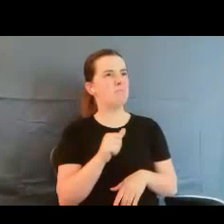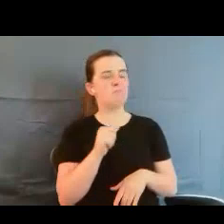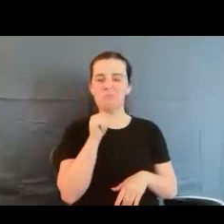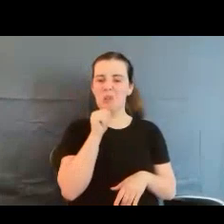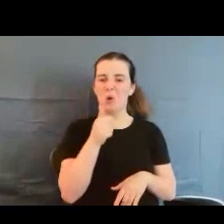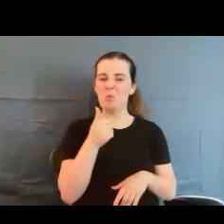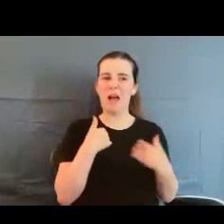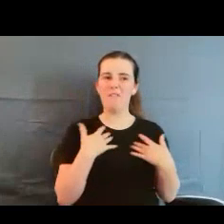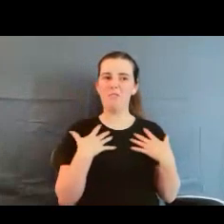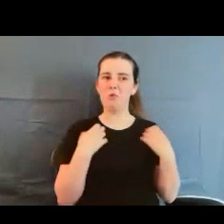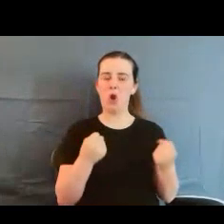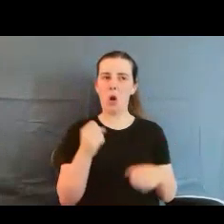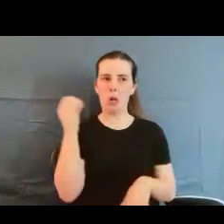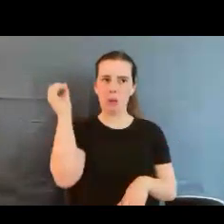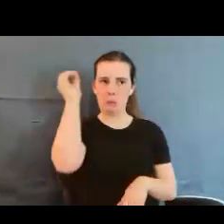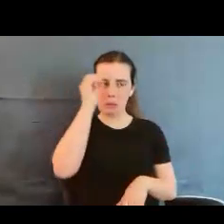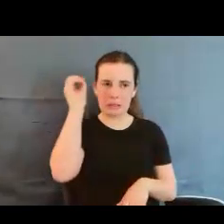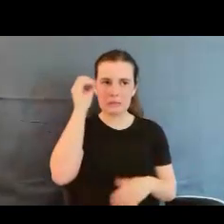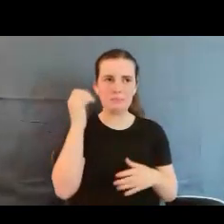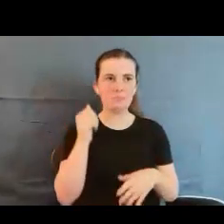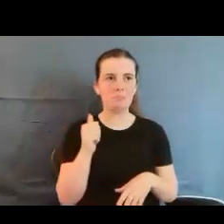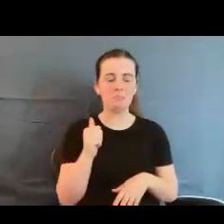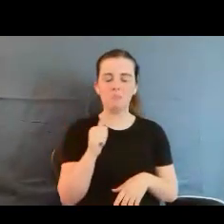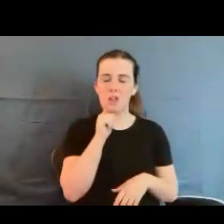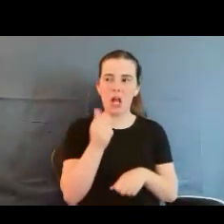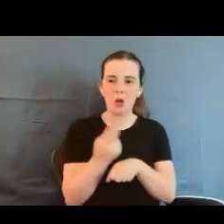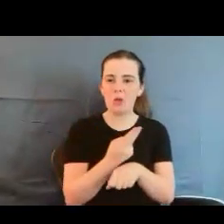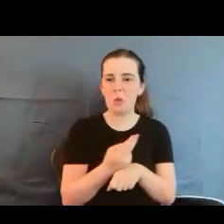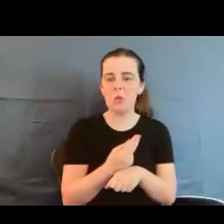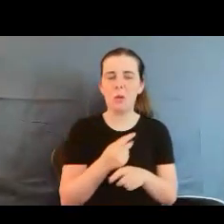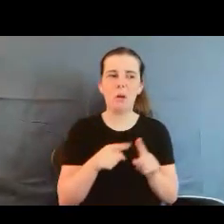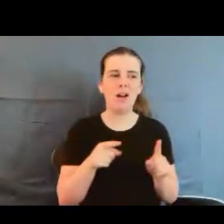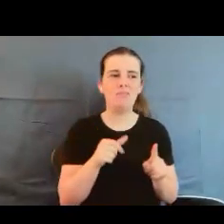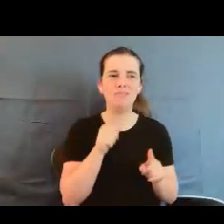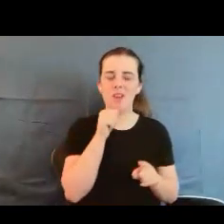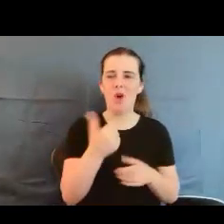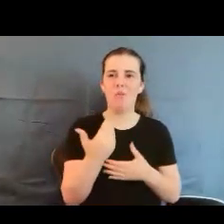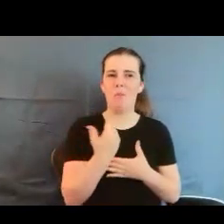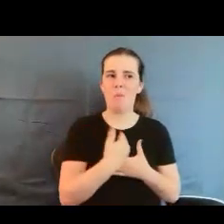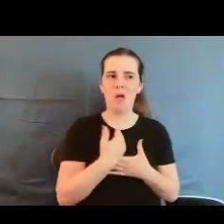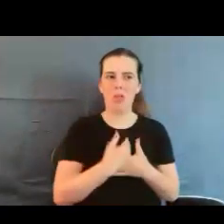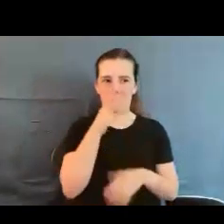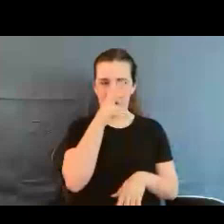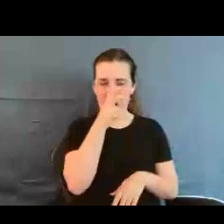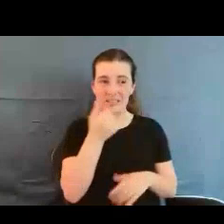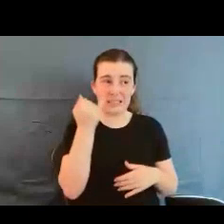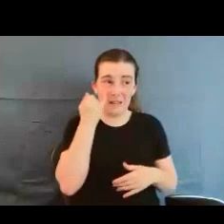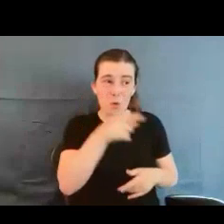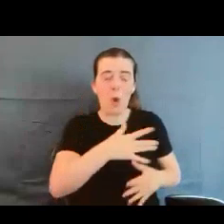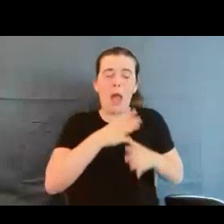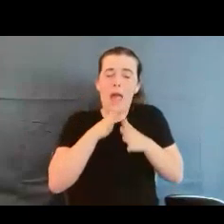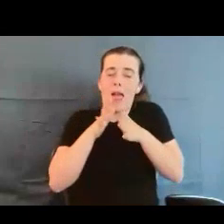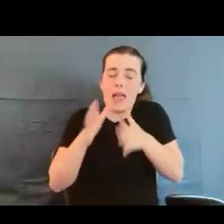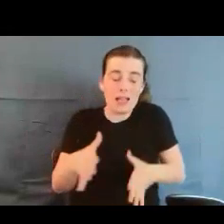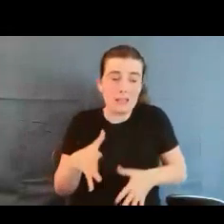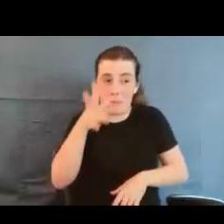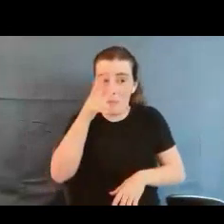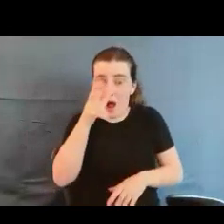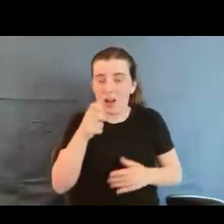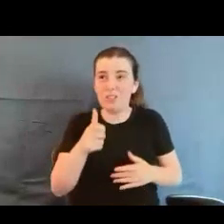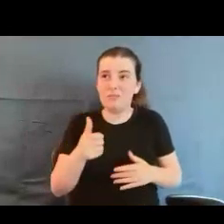on that. I haven't done it, and I haven't really been too bothered by bugs. But if you really hate bugs, I don't think it could be a